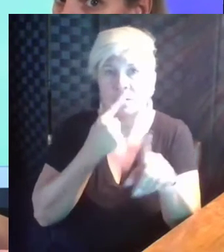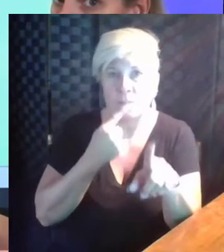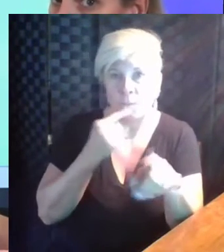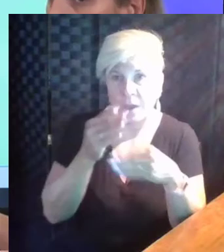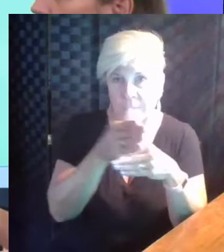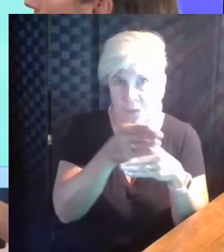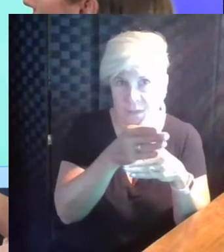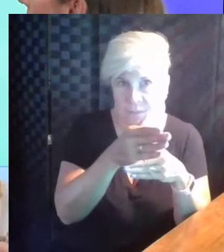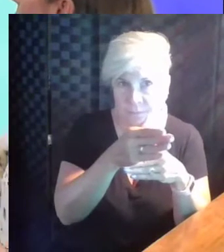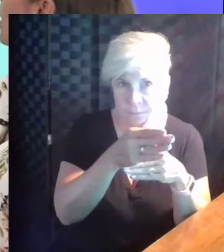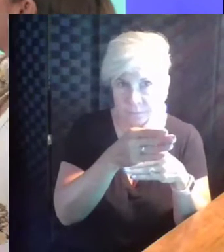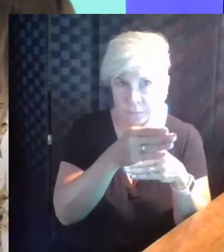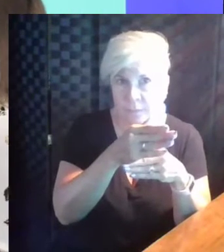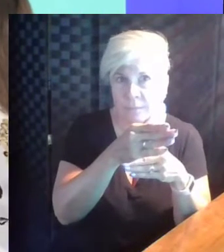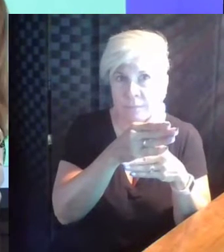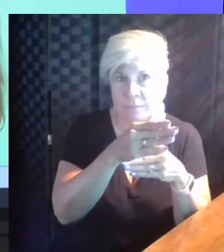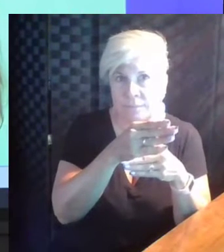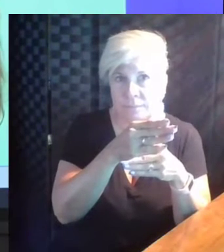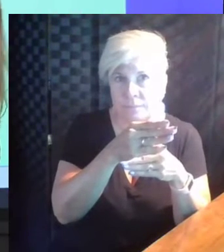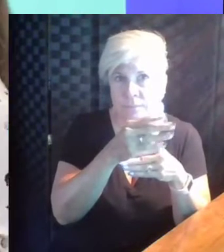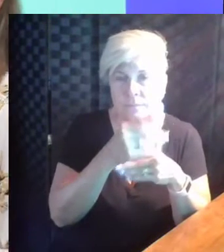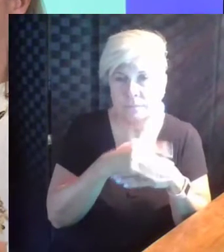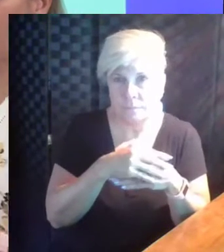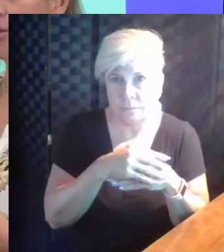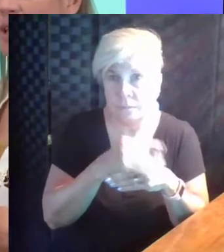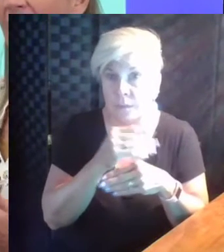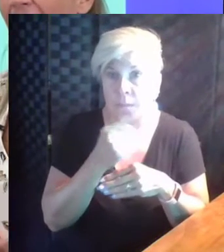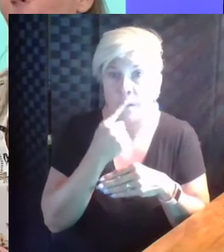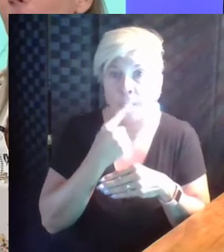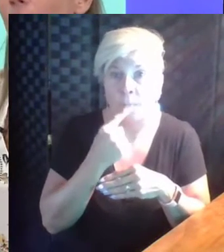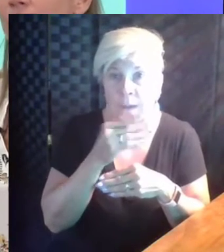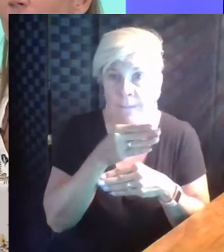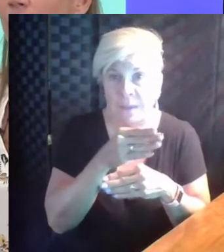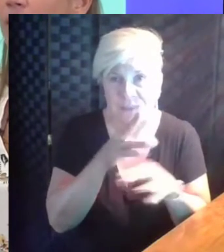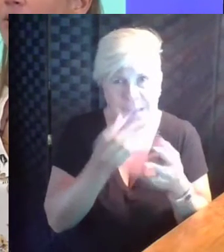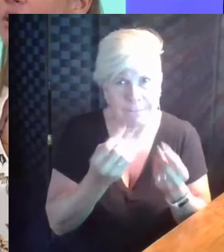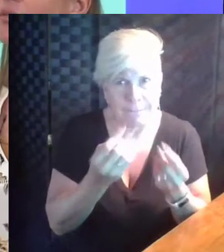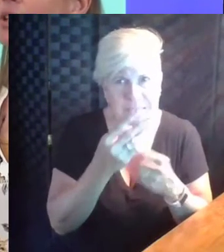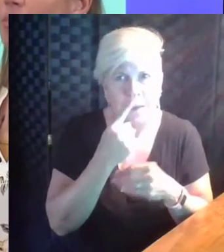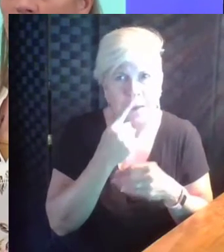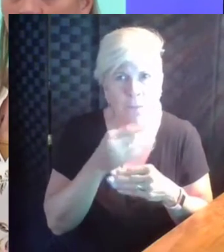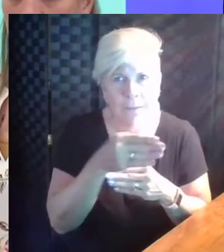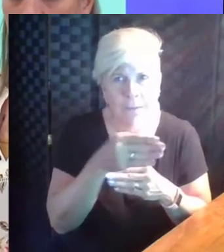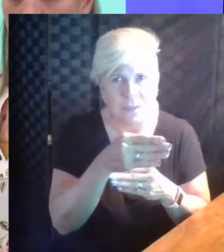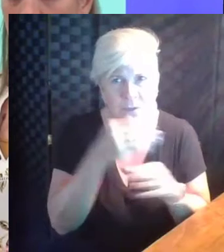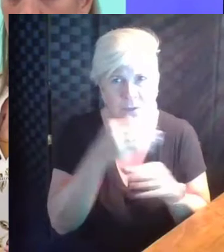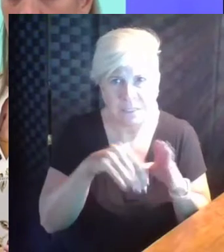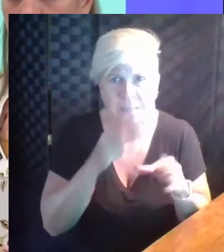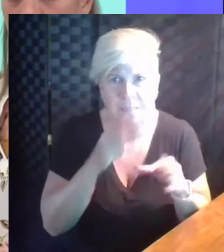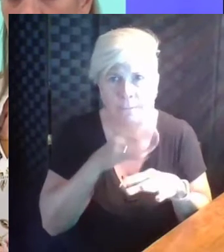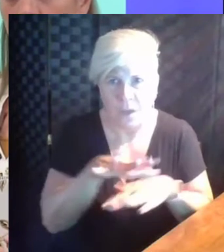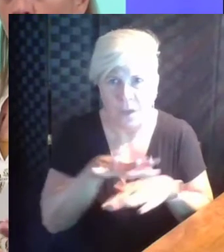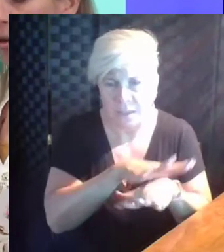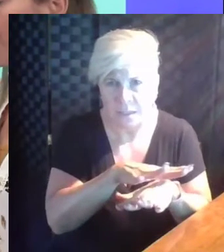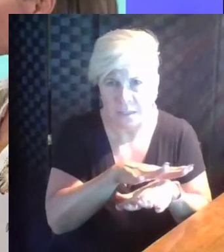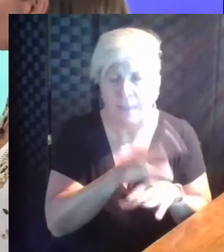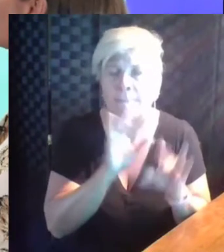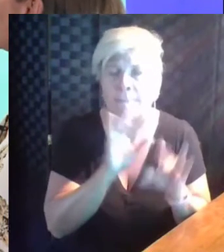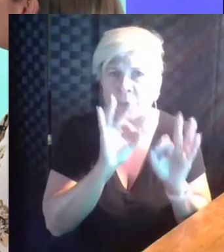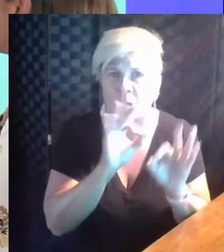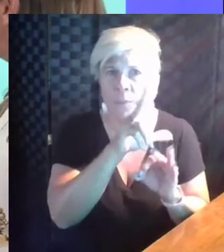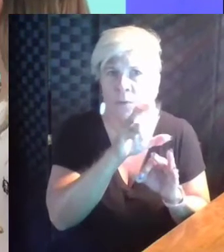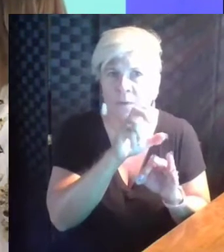red minnows, right? Right here are my rosy red minnows. How many rosy red minnows live in the pond?